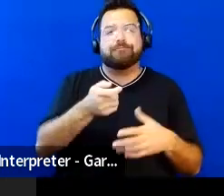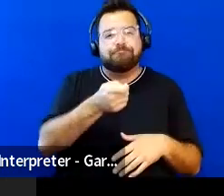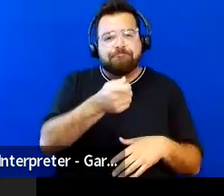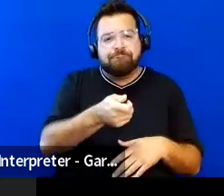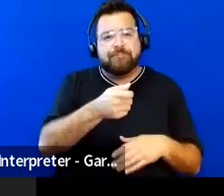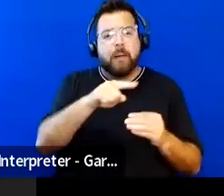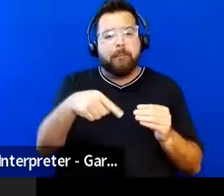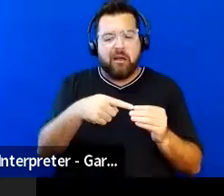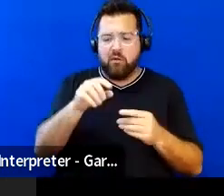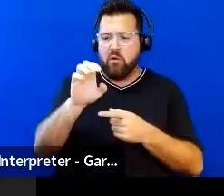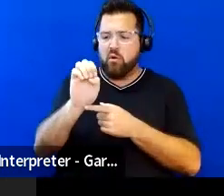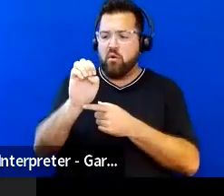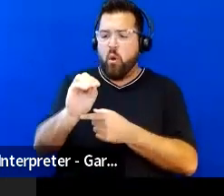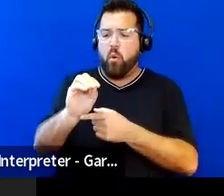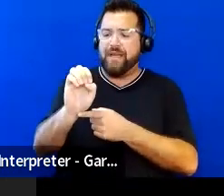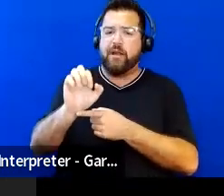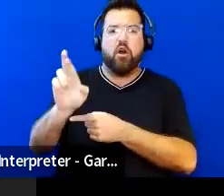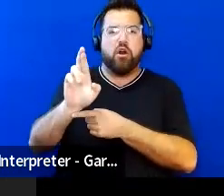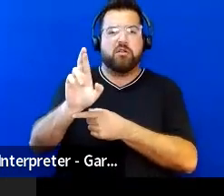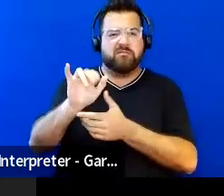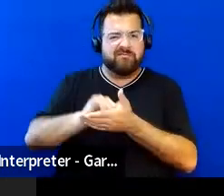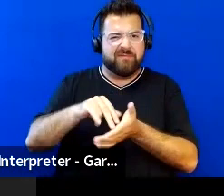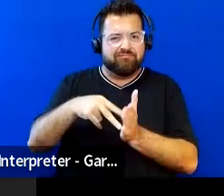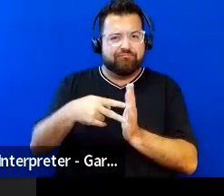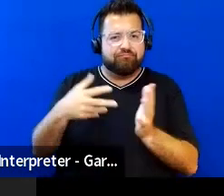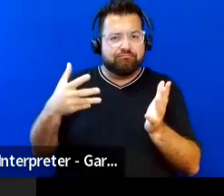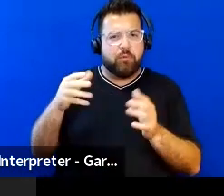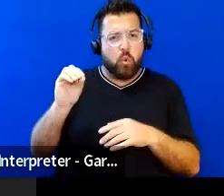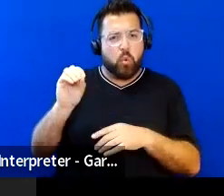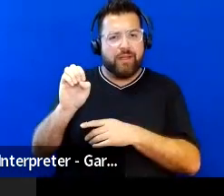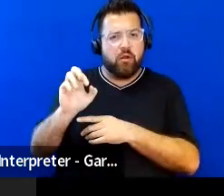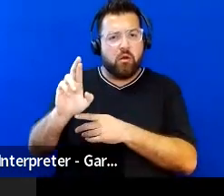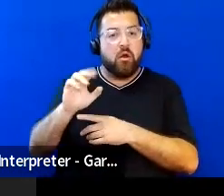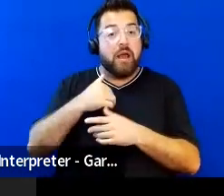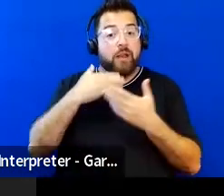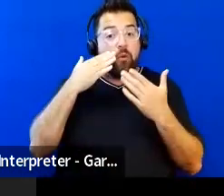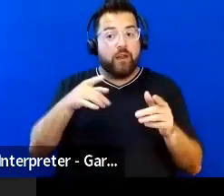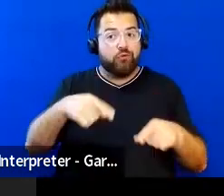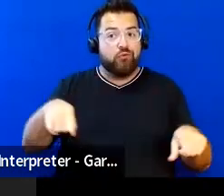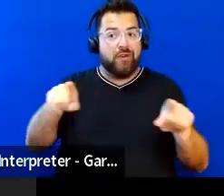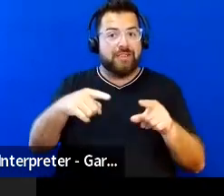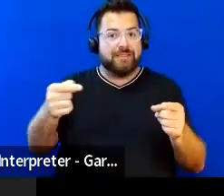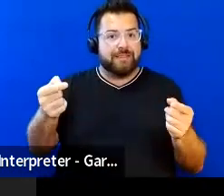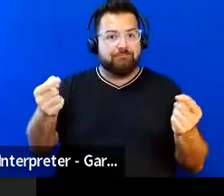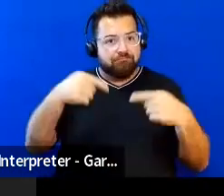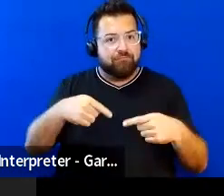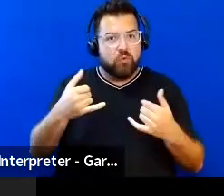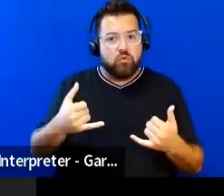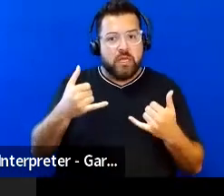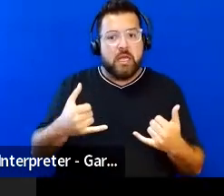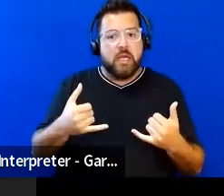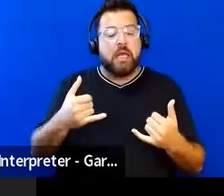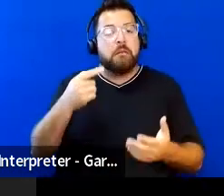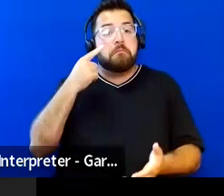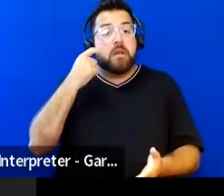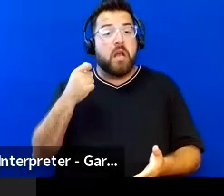what OER is. I know that you're here, a lot of you are here because you are